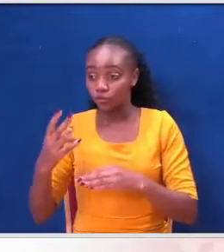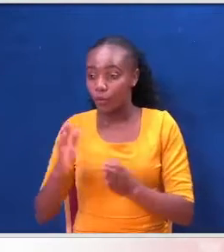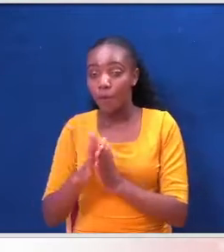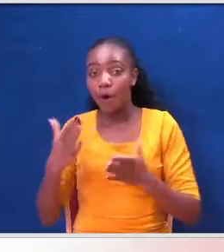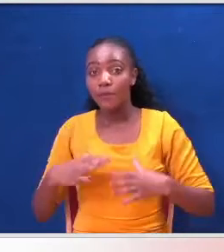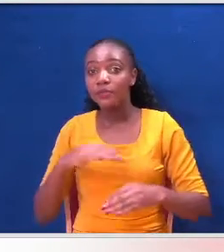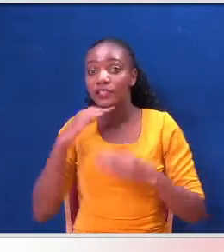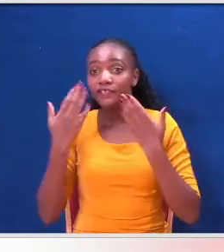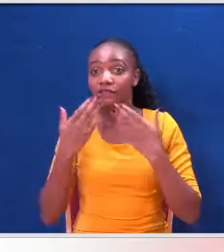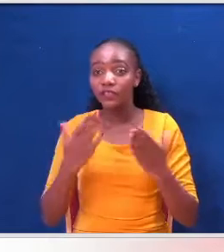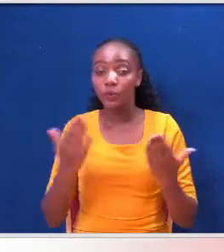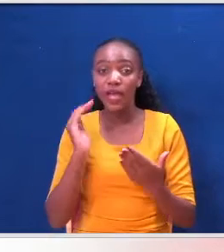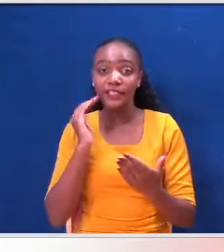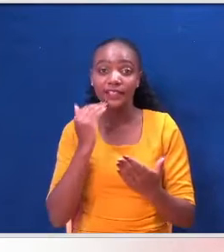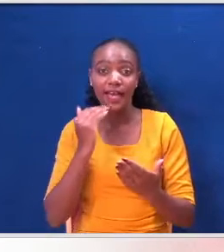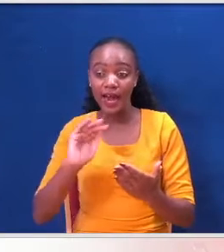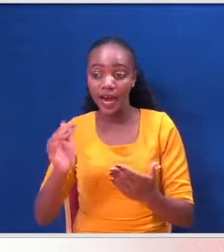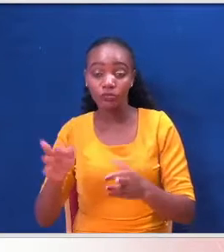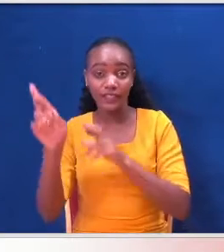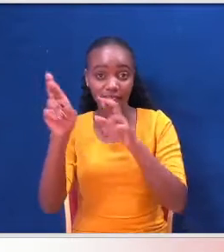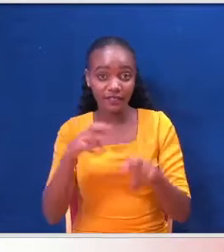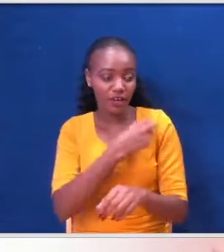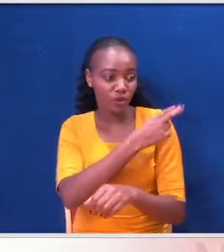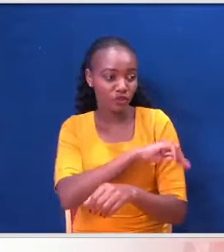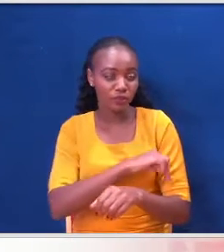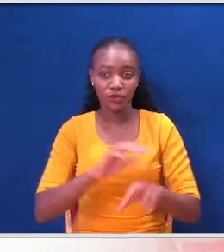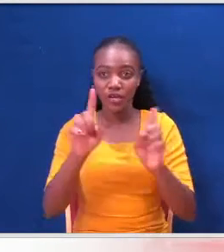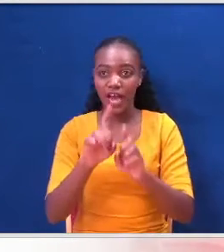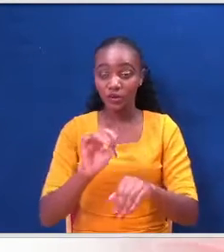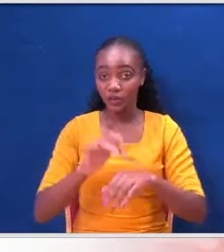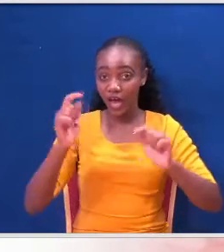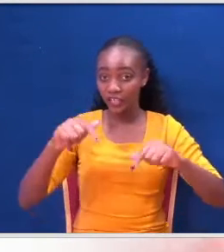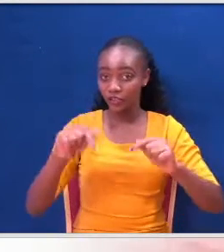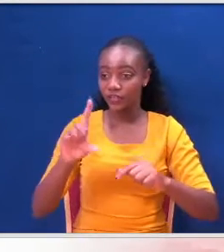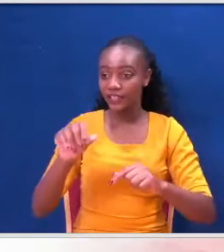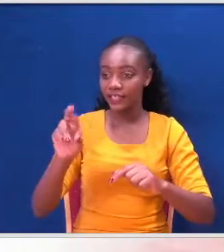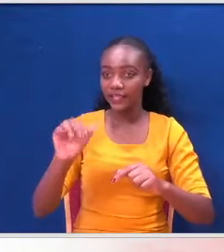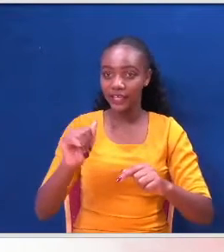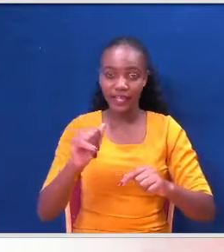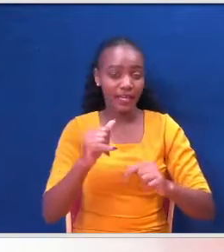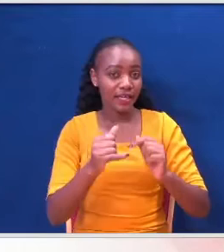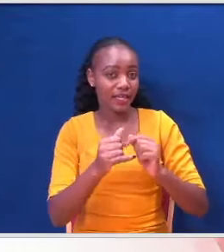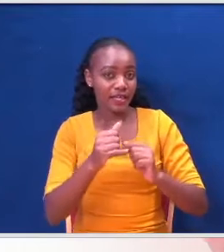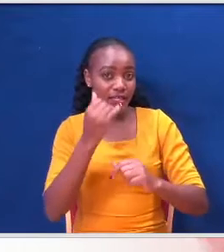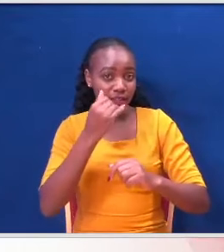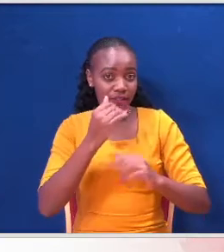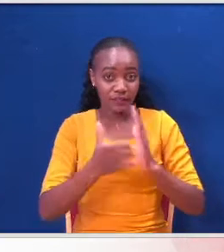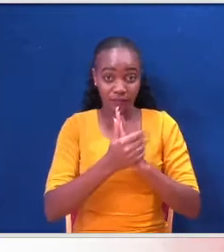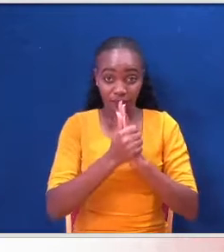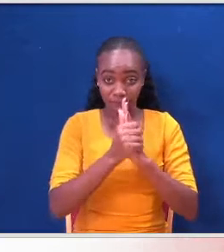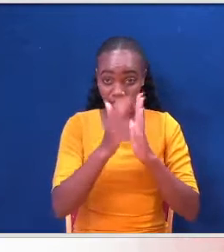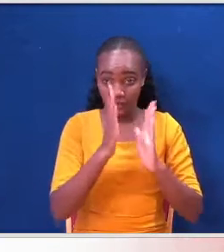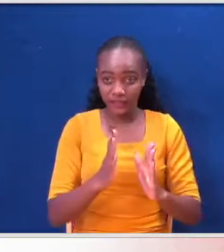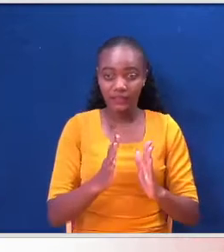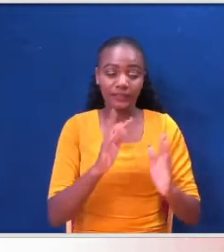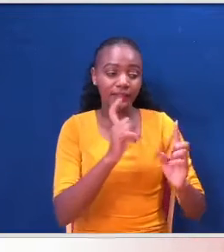Siaya County Referral Hospital. Earlier today, DNA specialists took samples from relatives of those who died